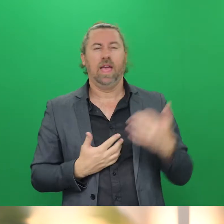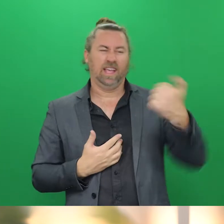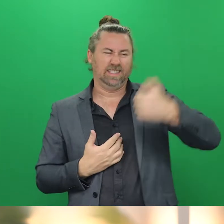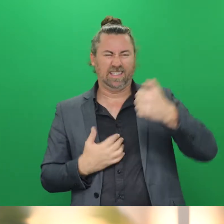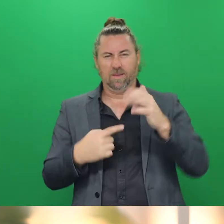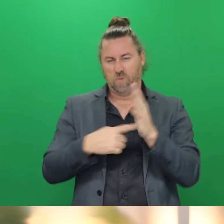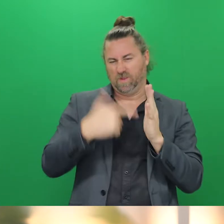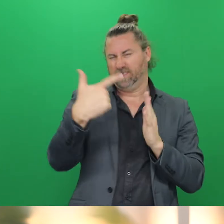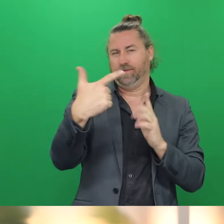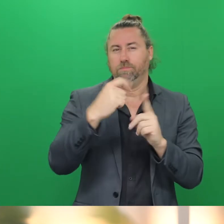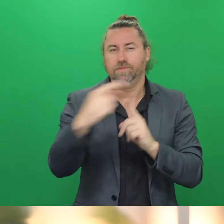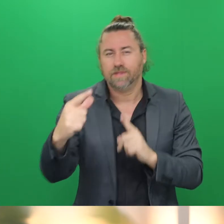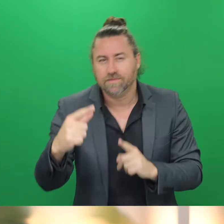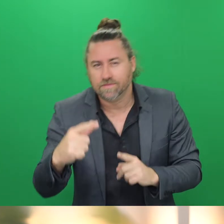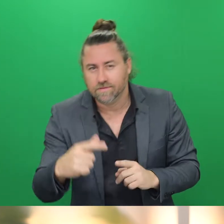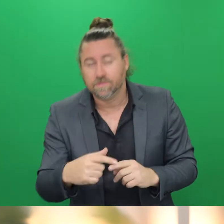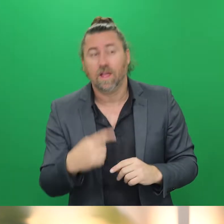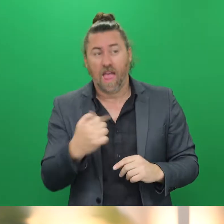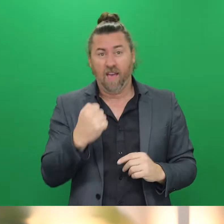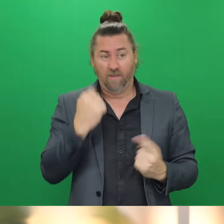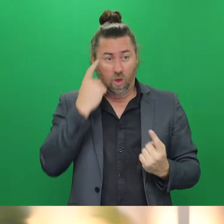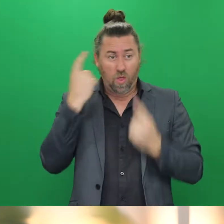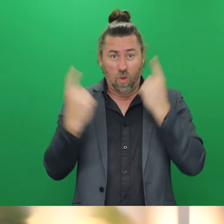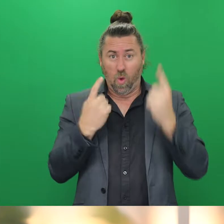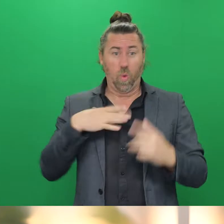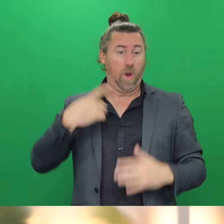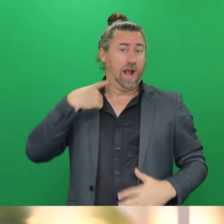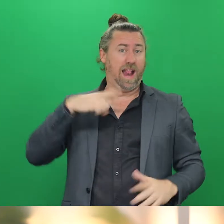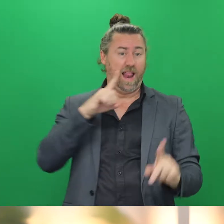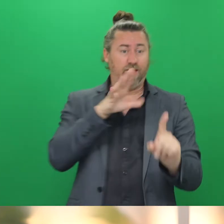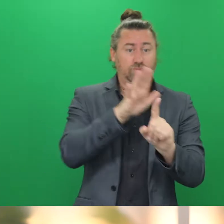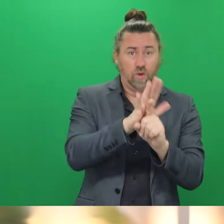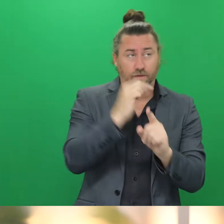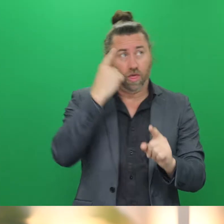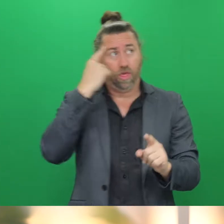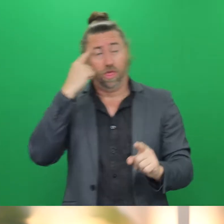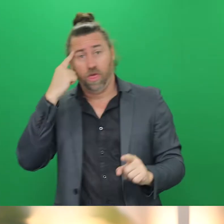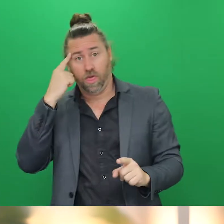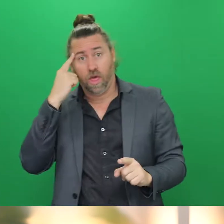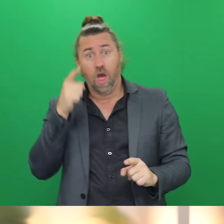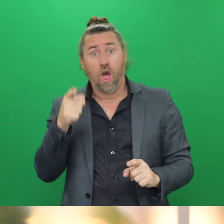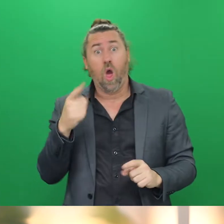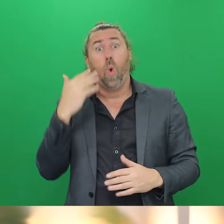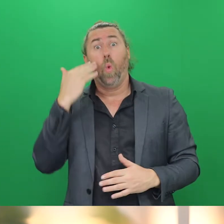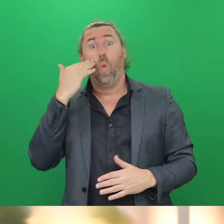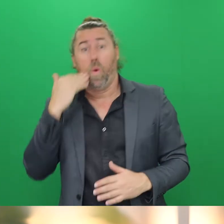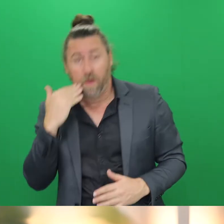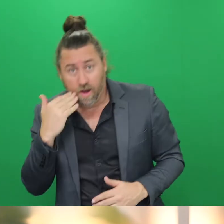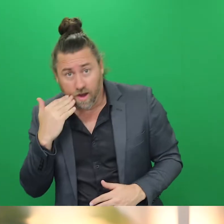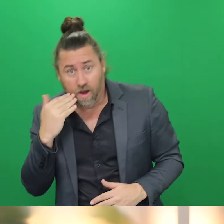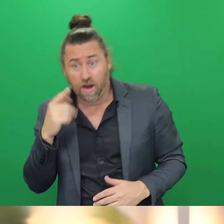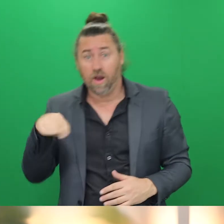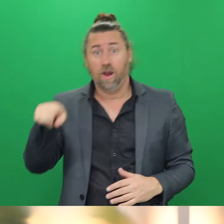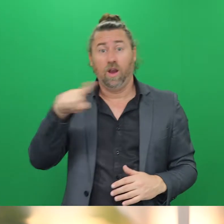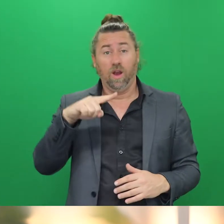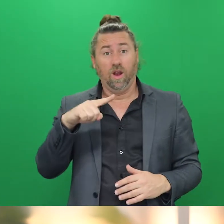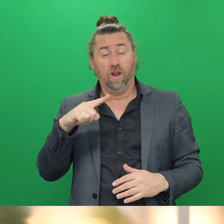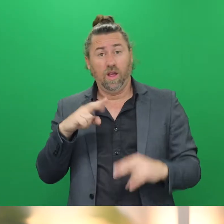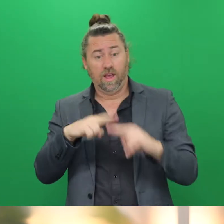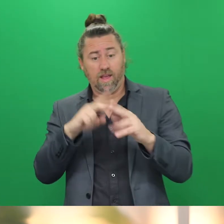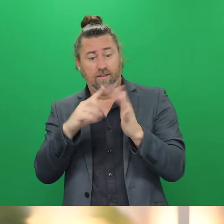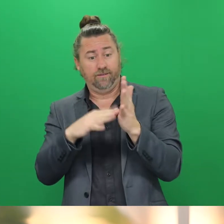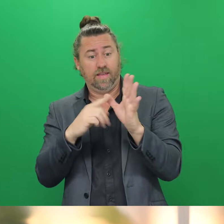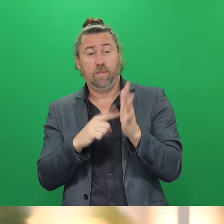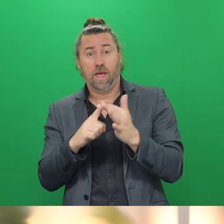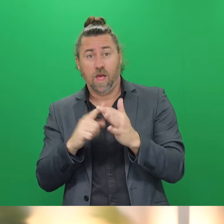of Australians reported having suicidal thoughts or behaviour, with females, nearly 19%, having a higher rate than